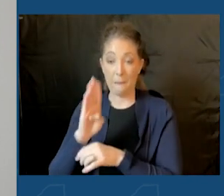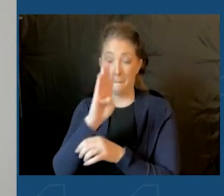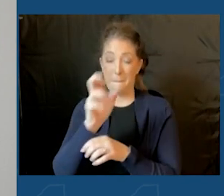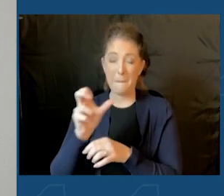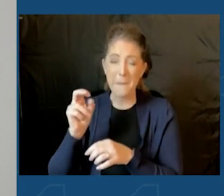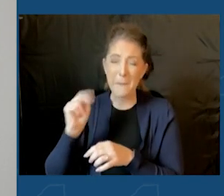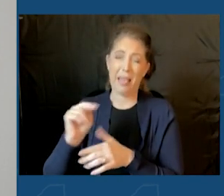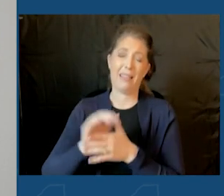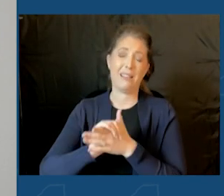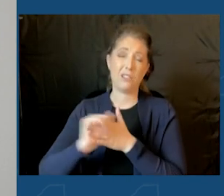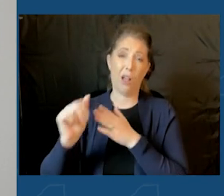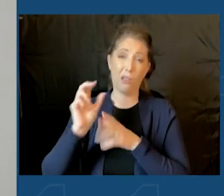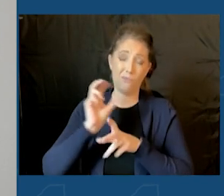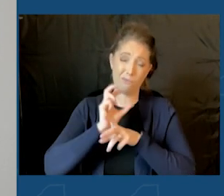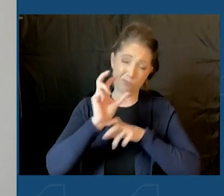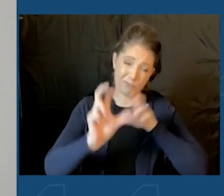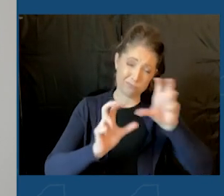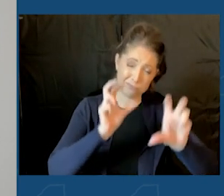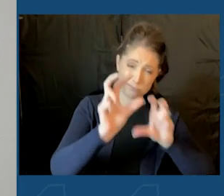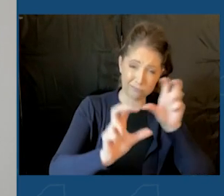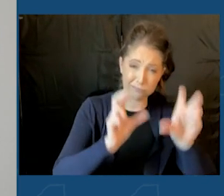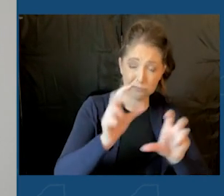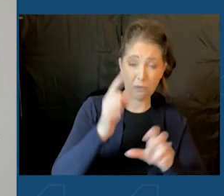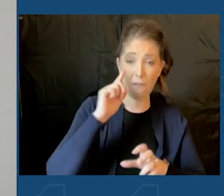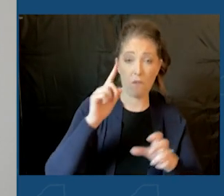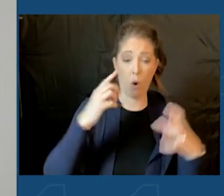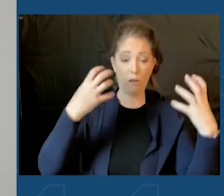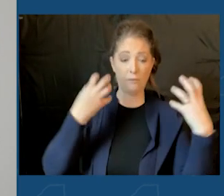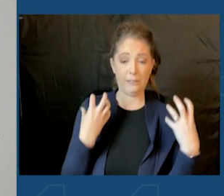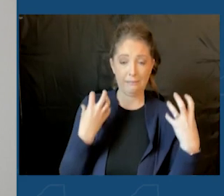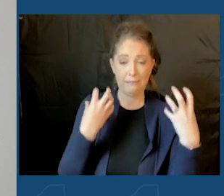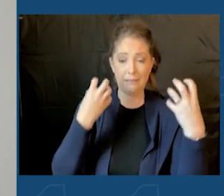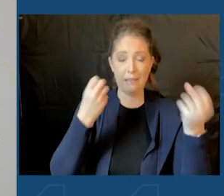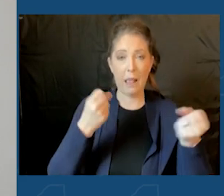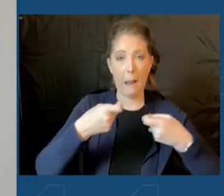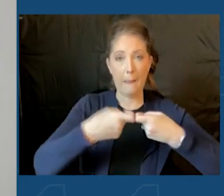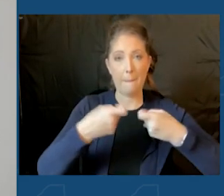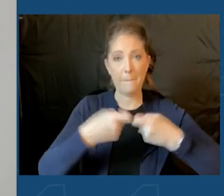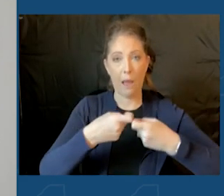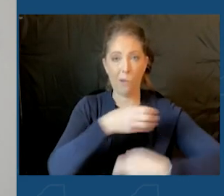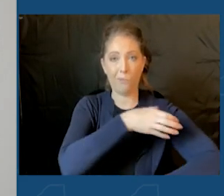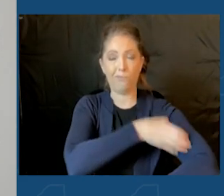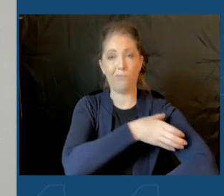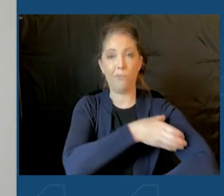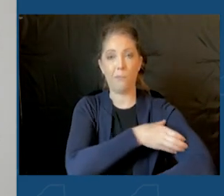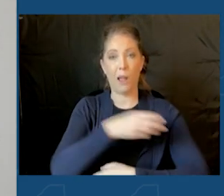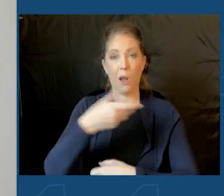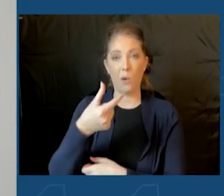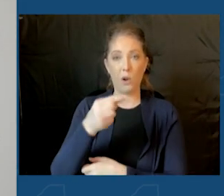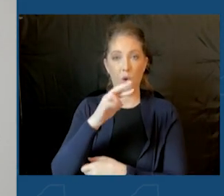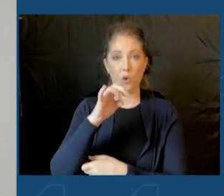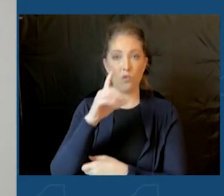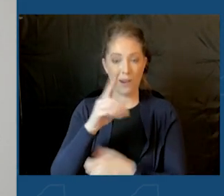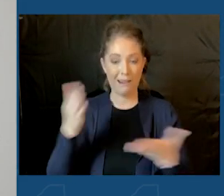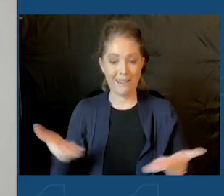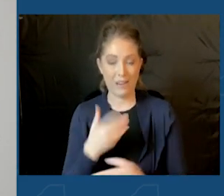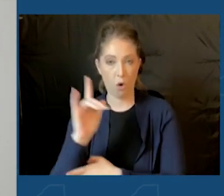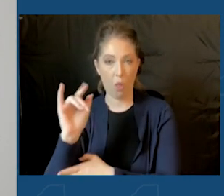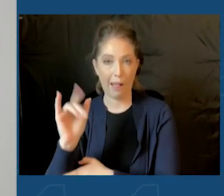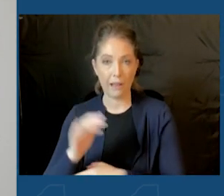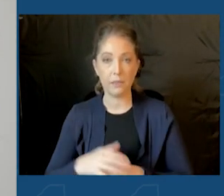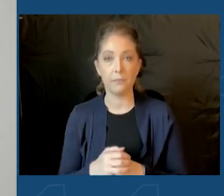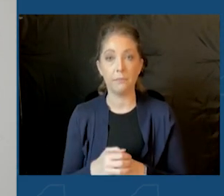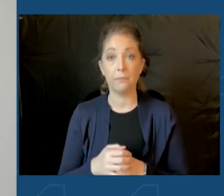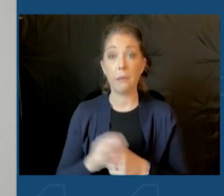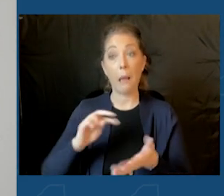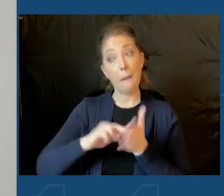gone in to strengthen the resiliency of the power grid here in Long Island. It's meant that we need to deepen our